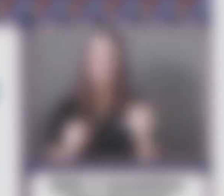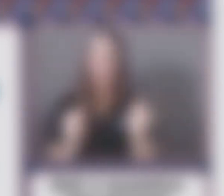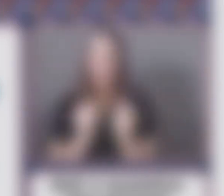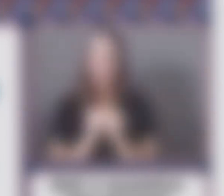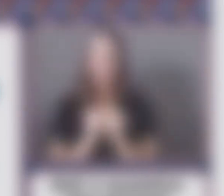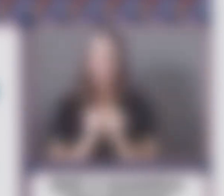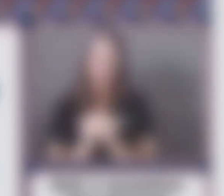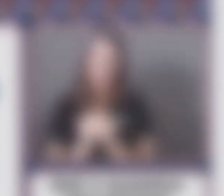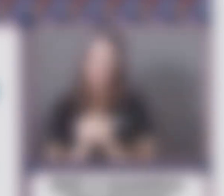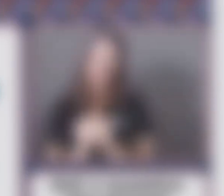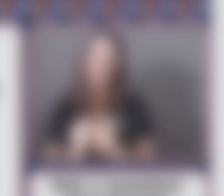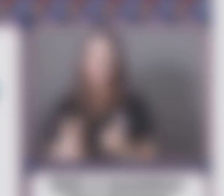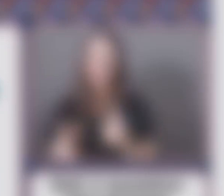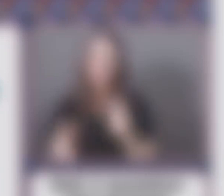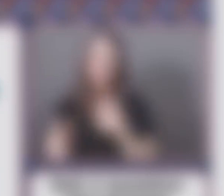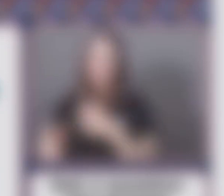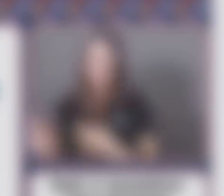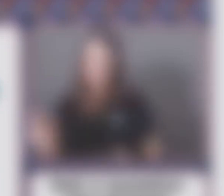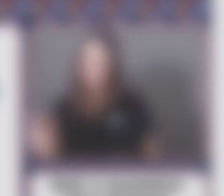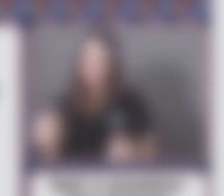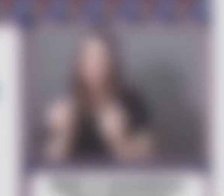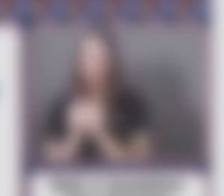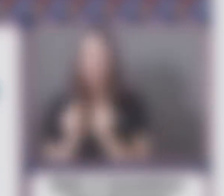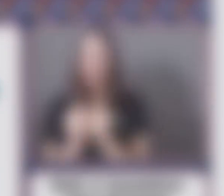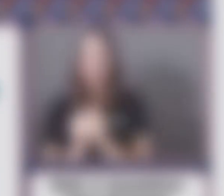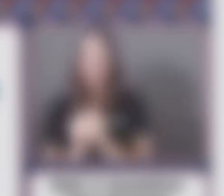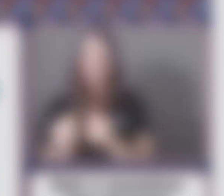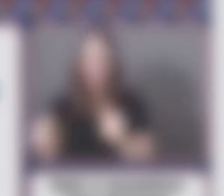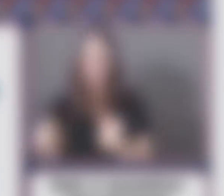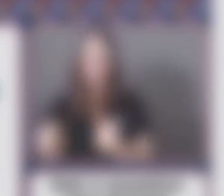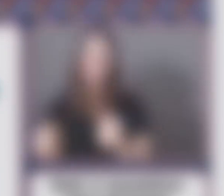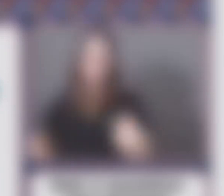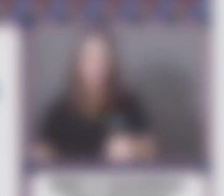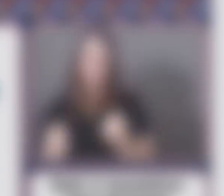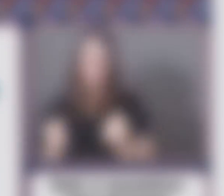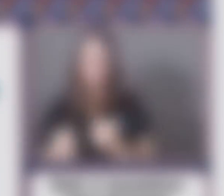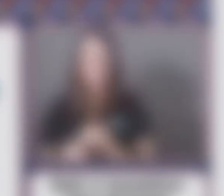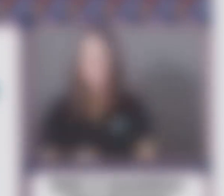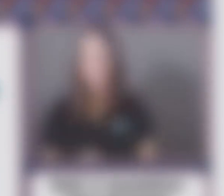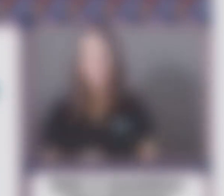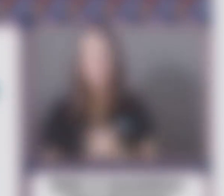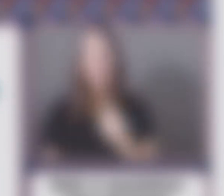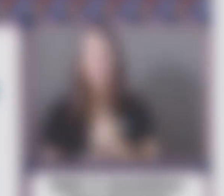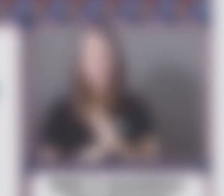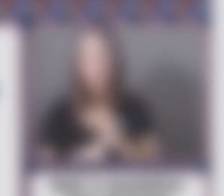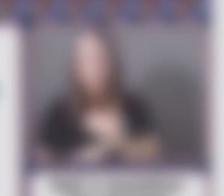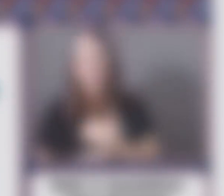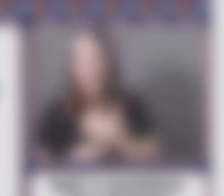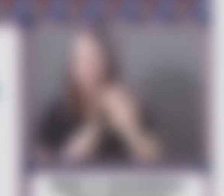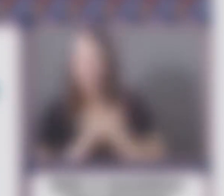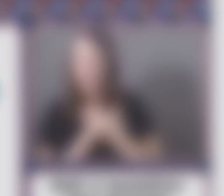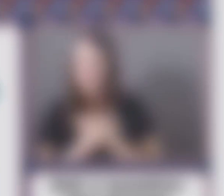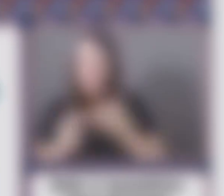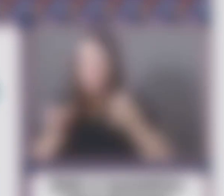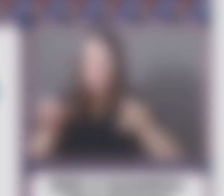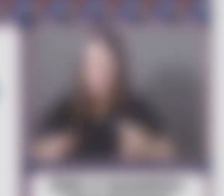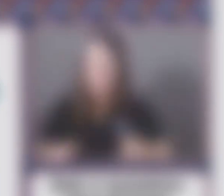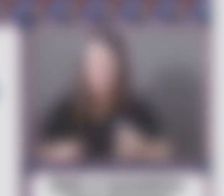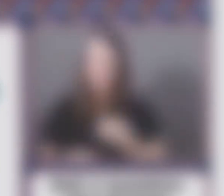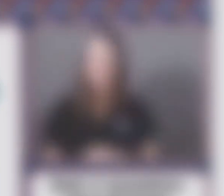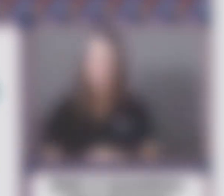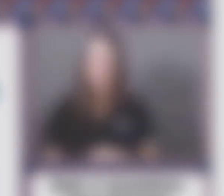NDIS supports is relevant when making access decisions, undertaking eligibility reassessments, approving a